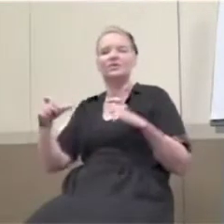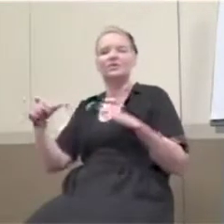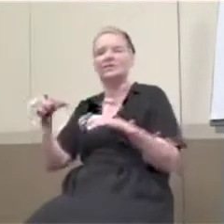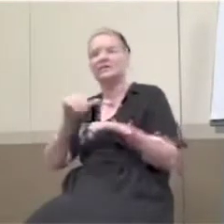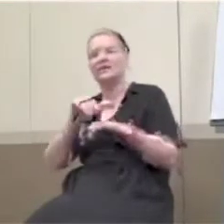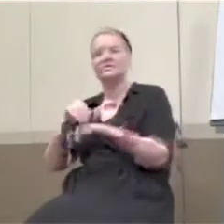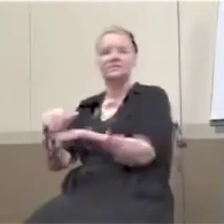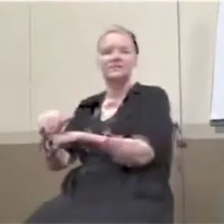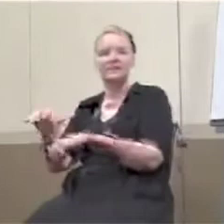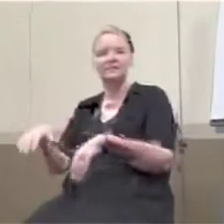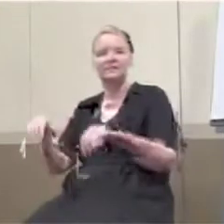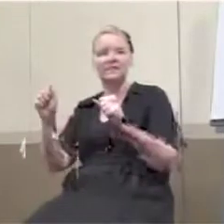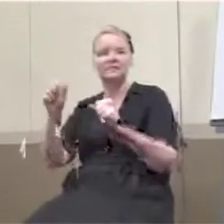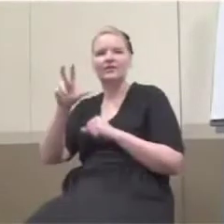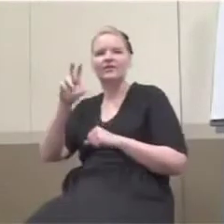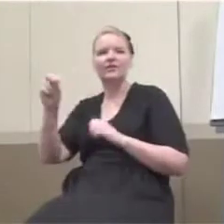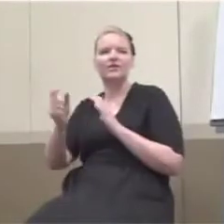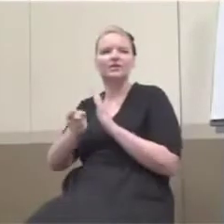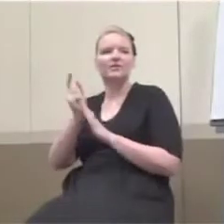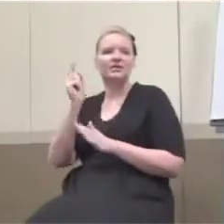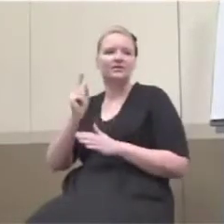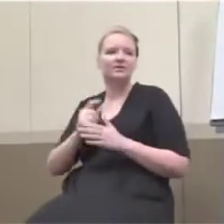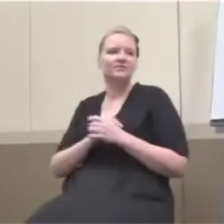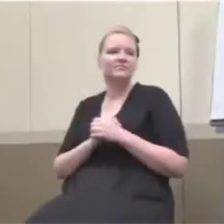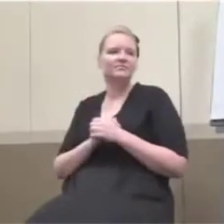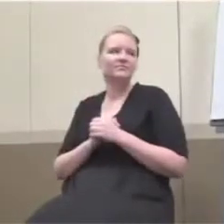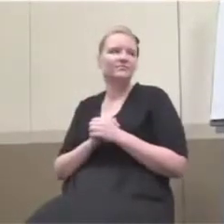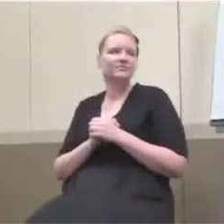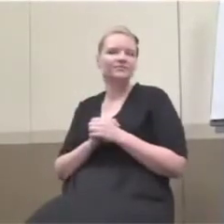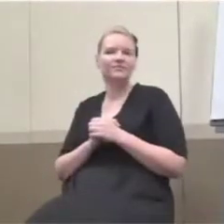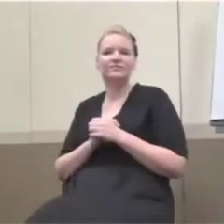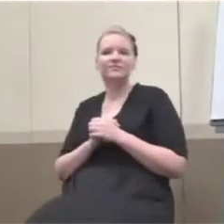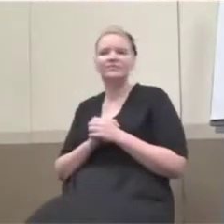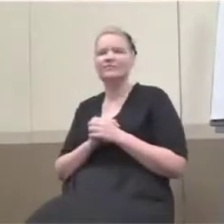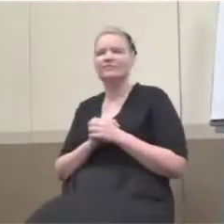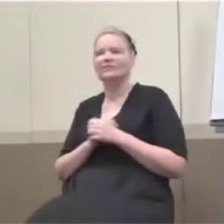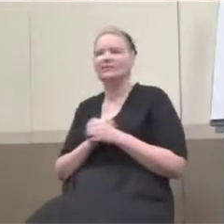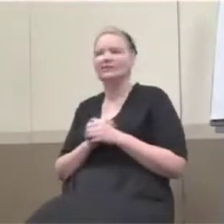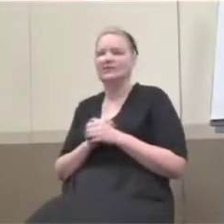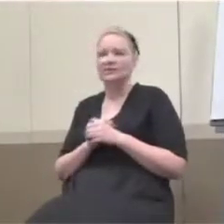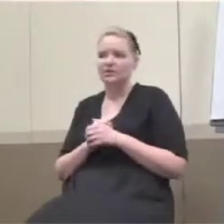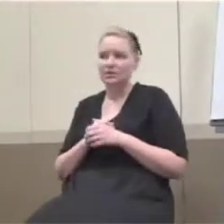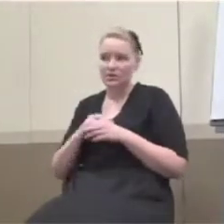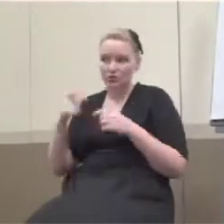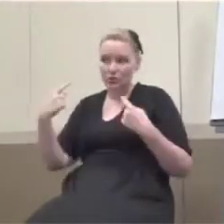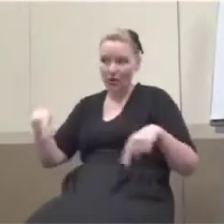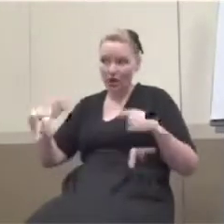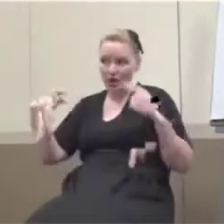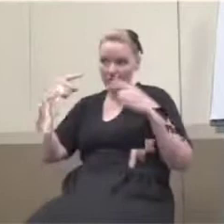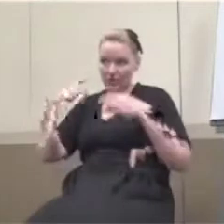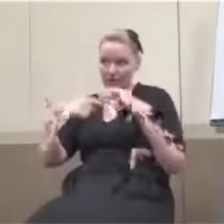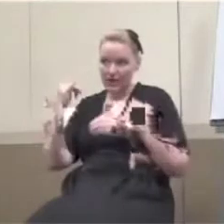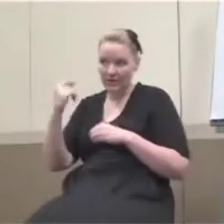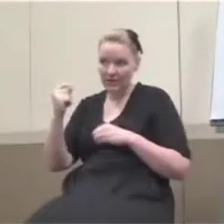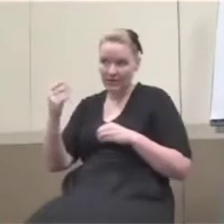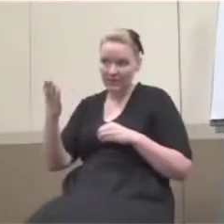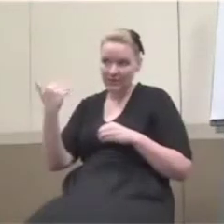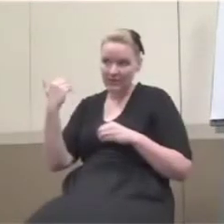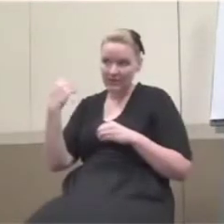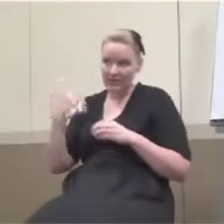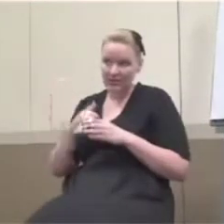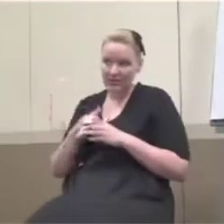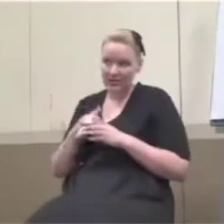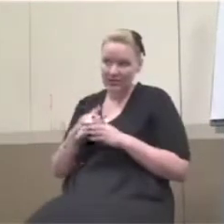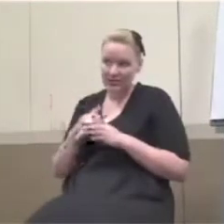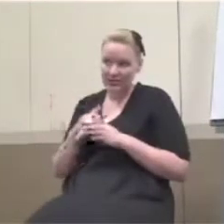like at least 30 minutes. Okay. And so you've had an argument about this before? I